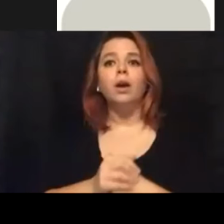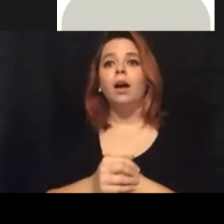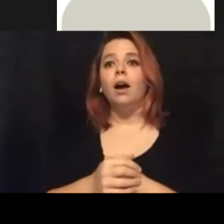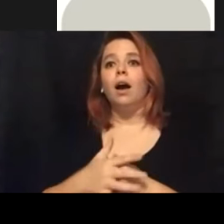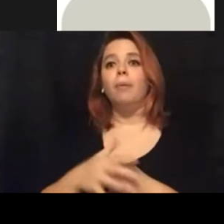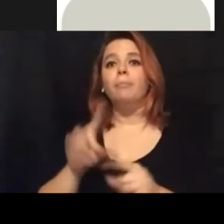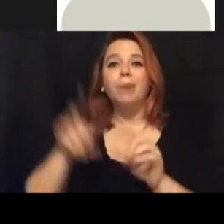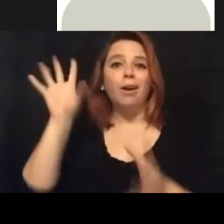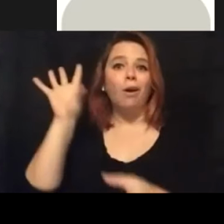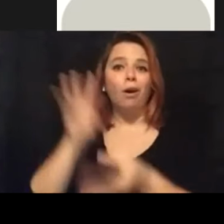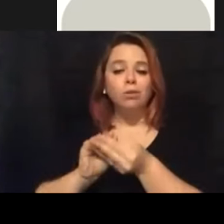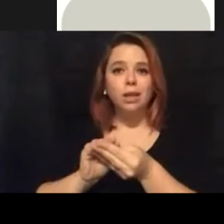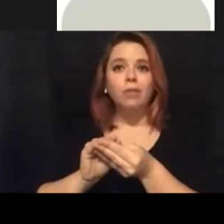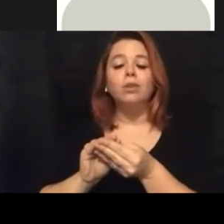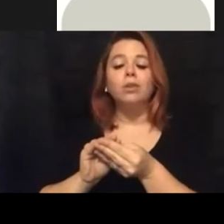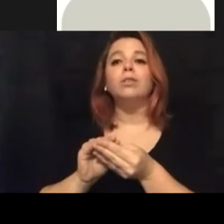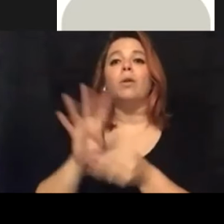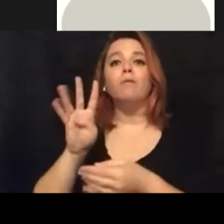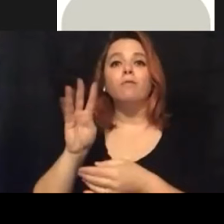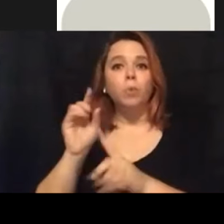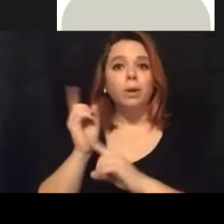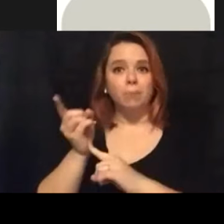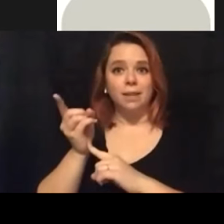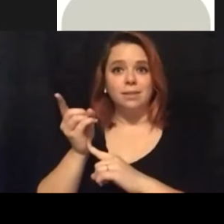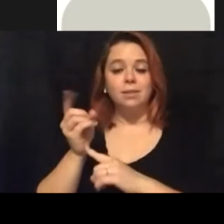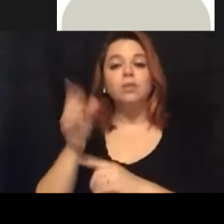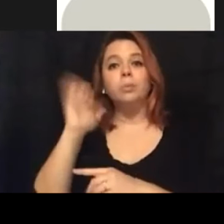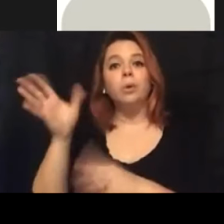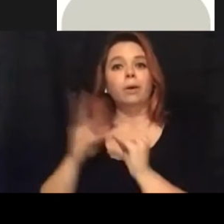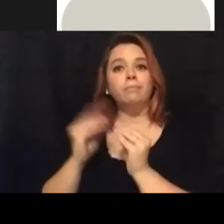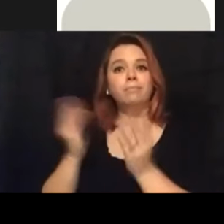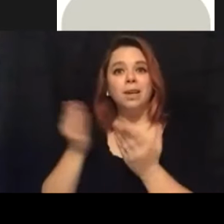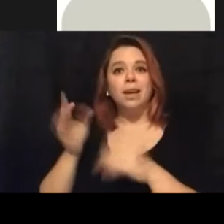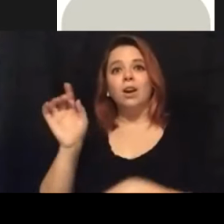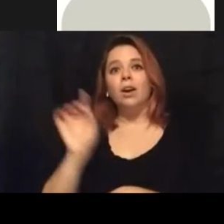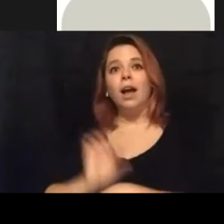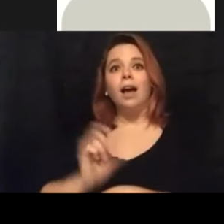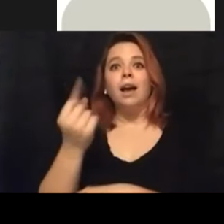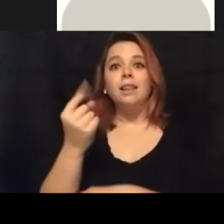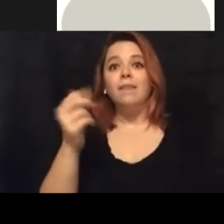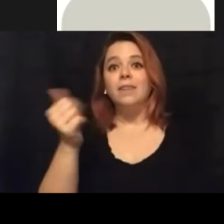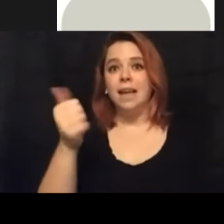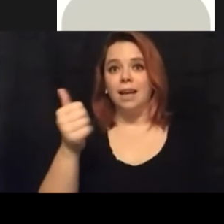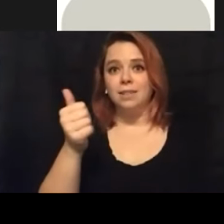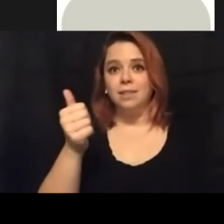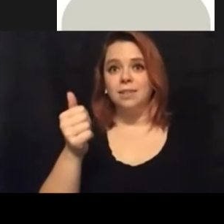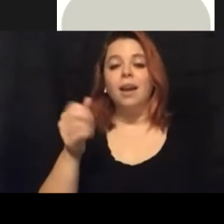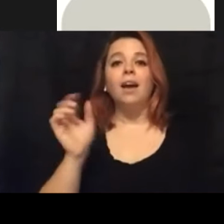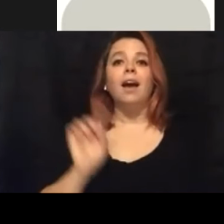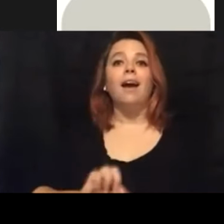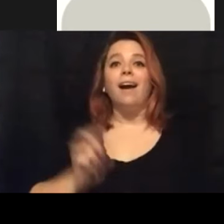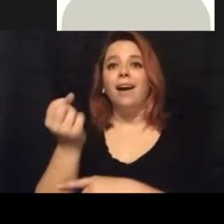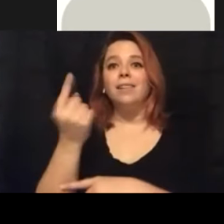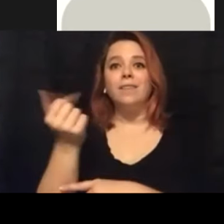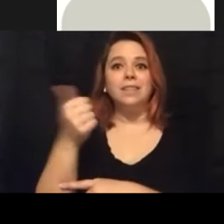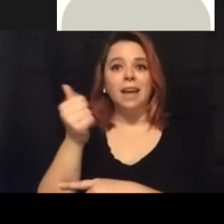But what we will do is we will meet back here in 40 minutes. So that will be at 11:10. At 11:10, we will go over the exam together, talk